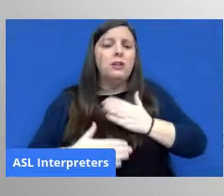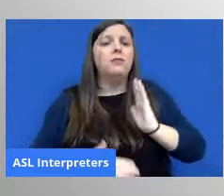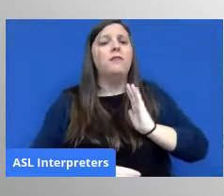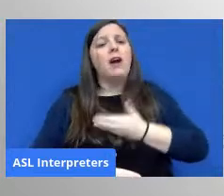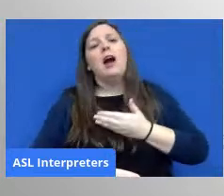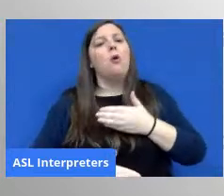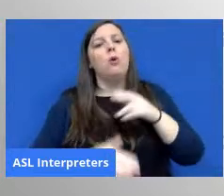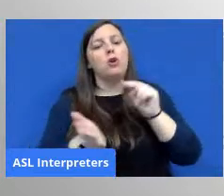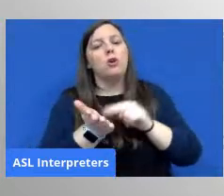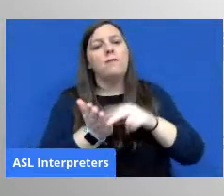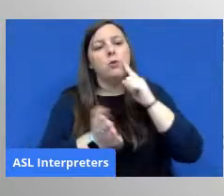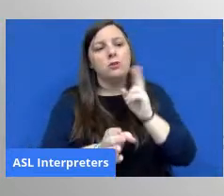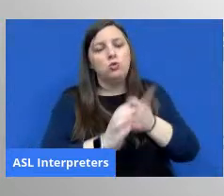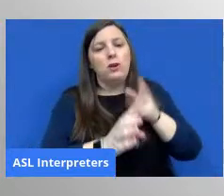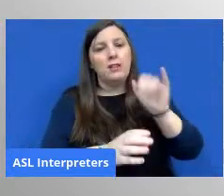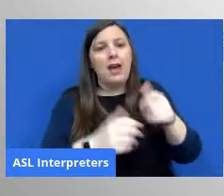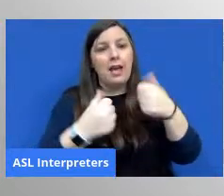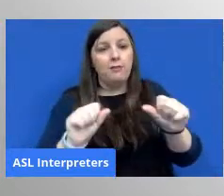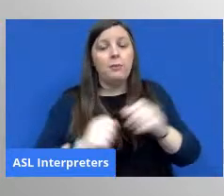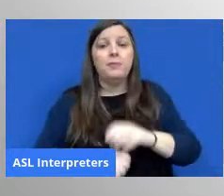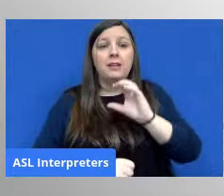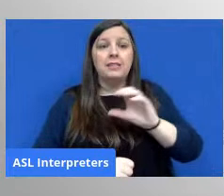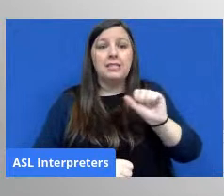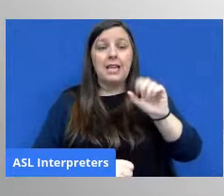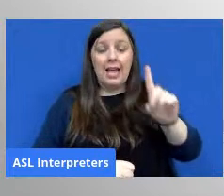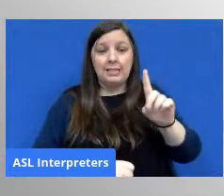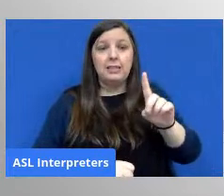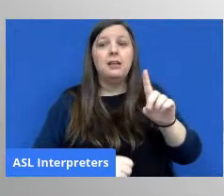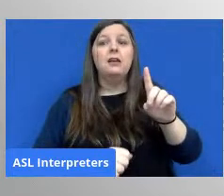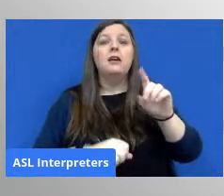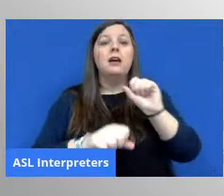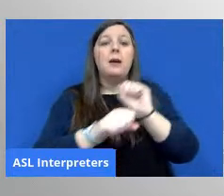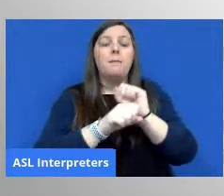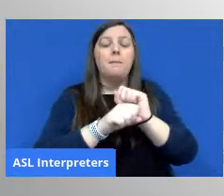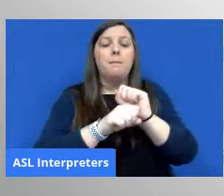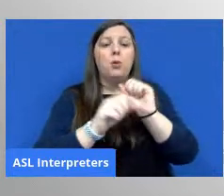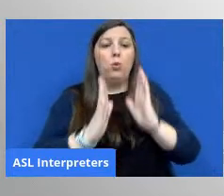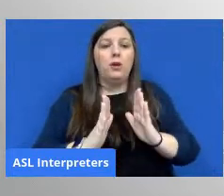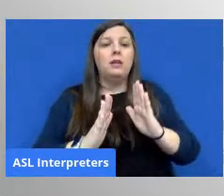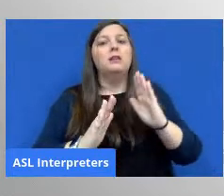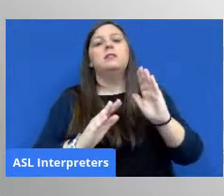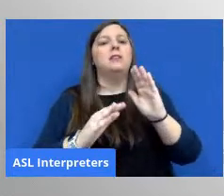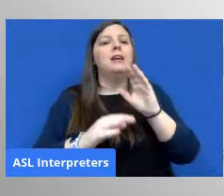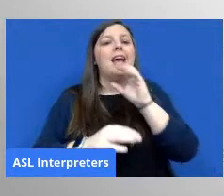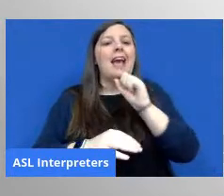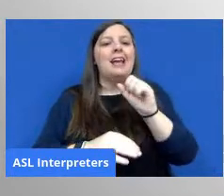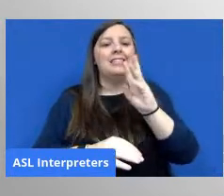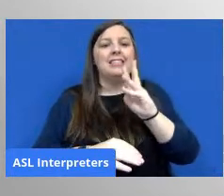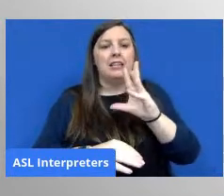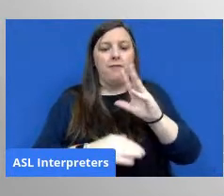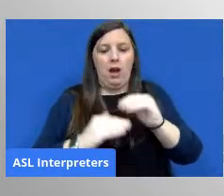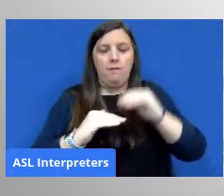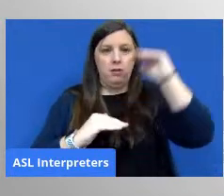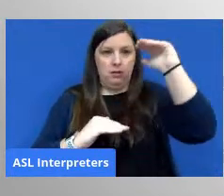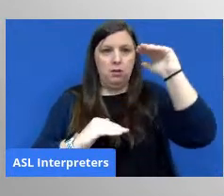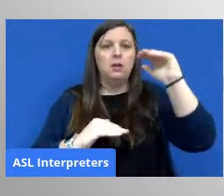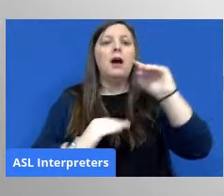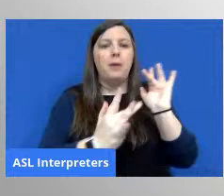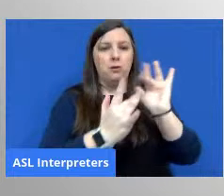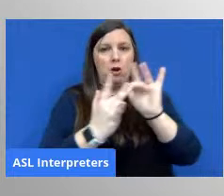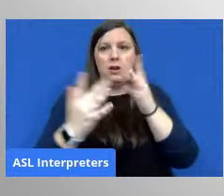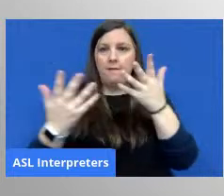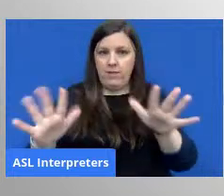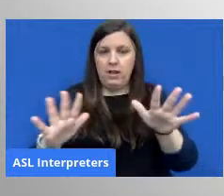CCSD employees over the age of 65 have been contacted now by DPH and offered a priority appointment at the